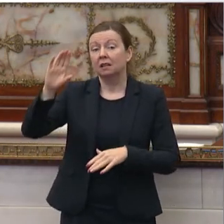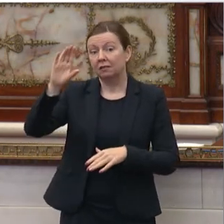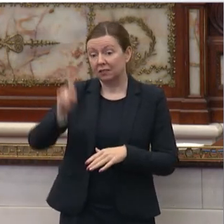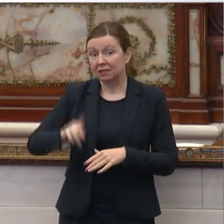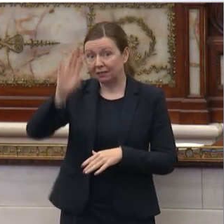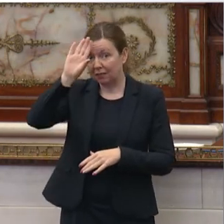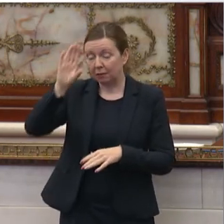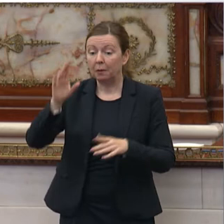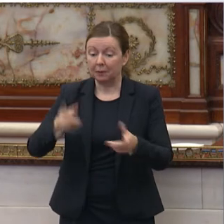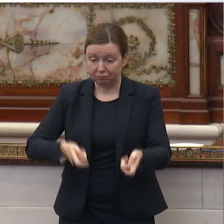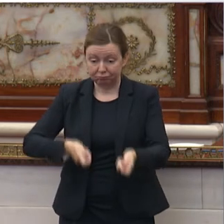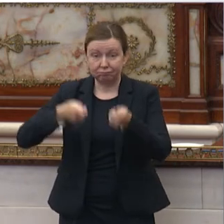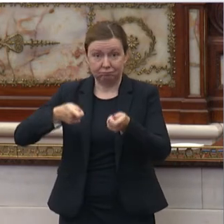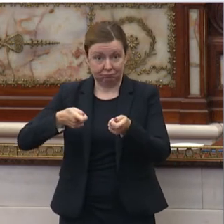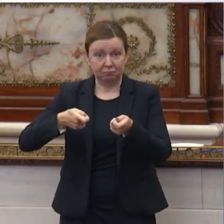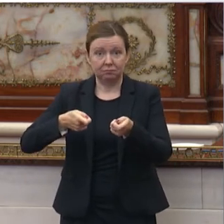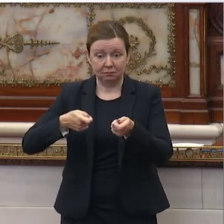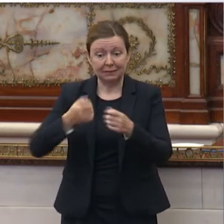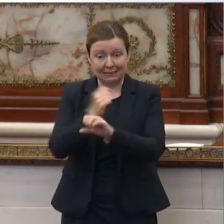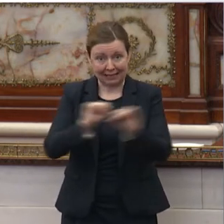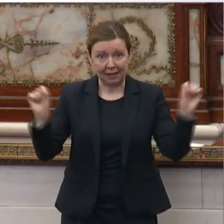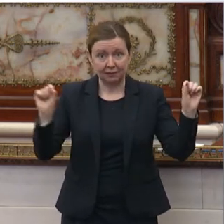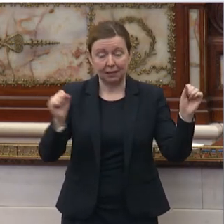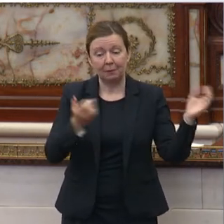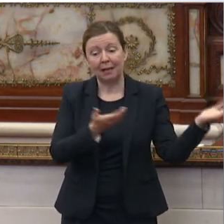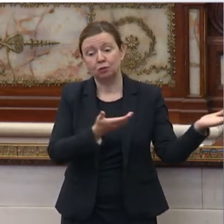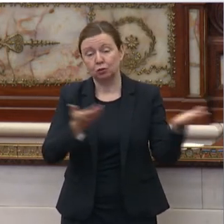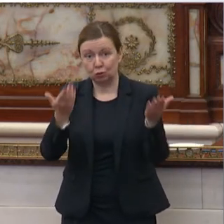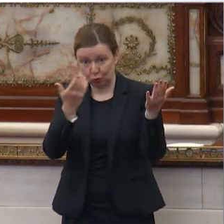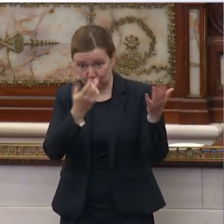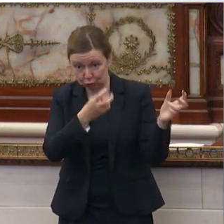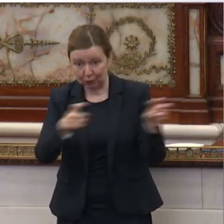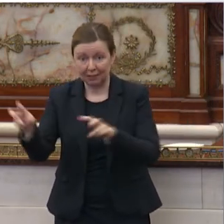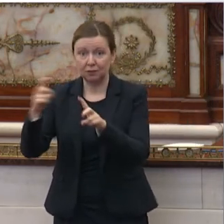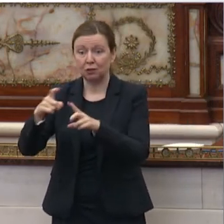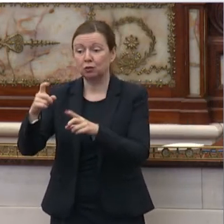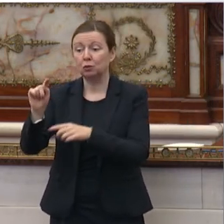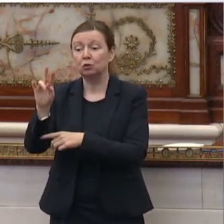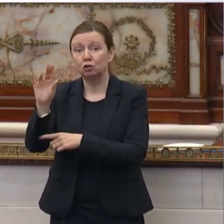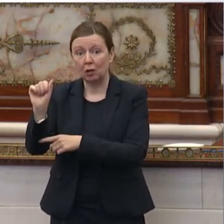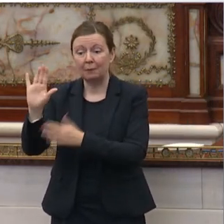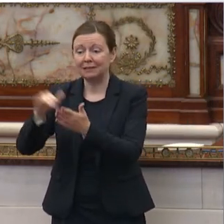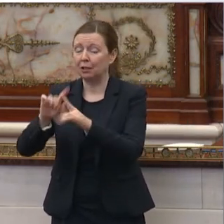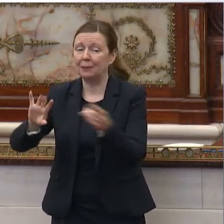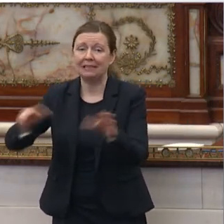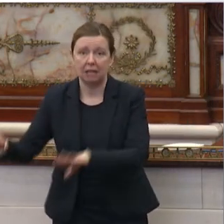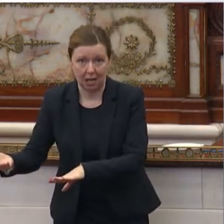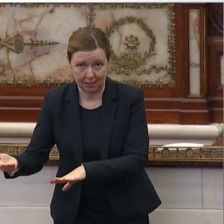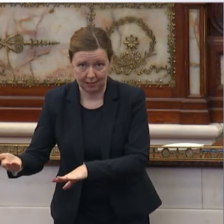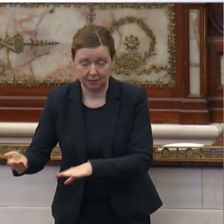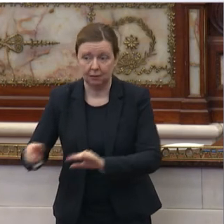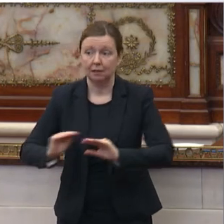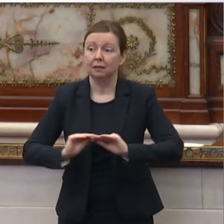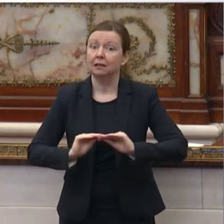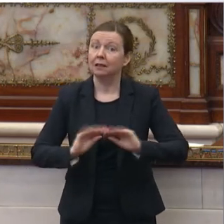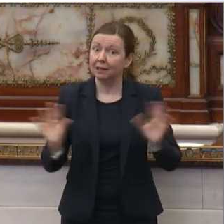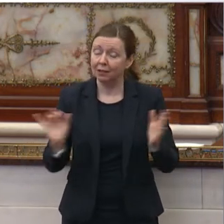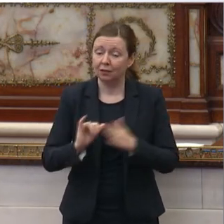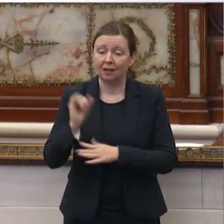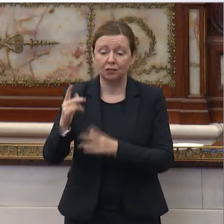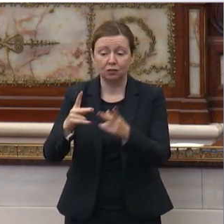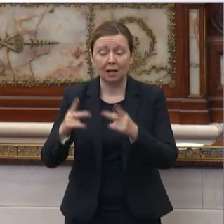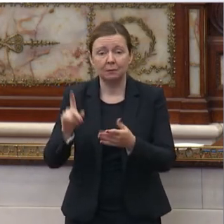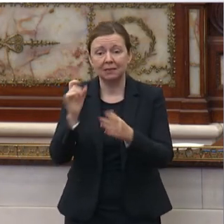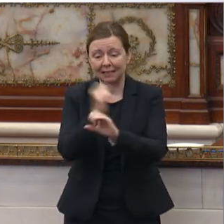worker and transport him to a trauma center, but he died short time after. It is clear that job site